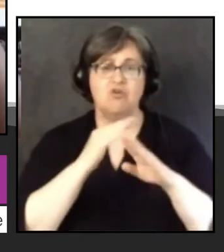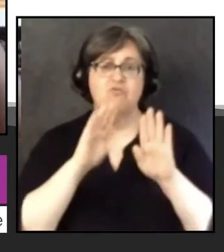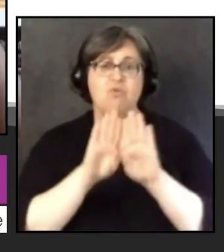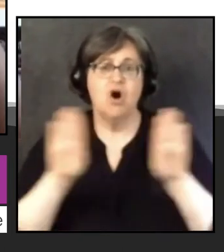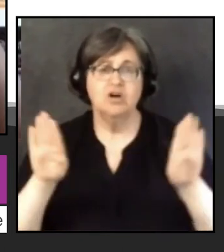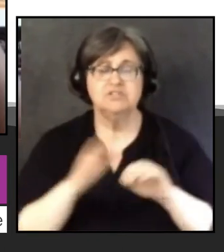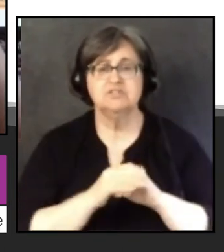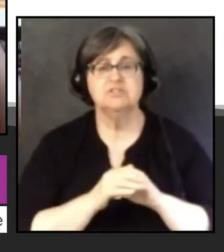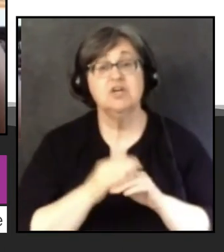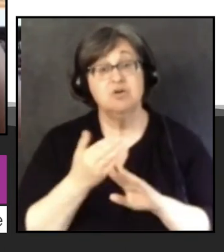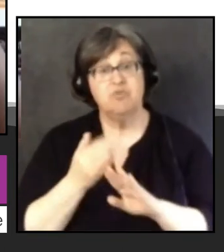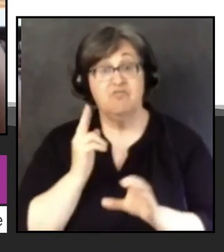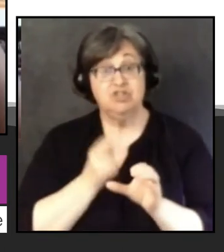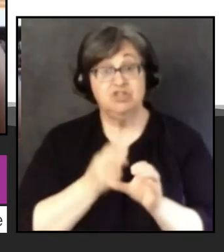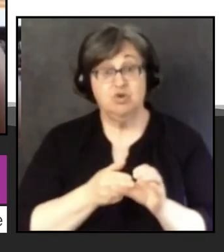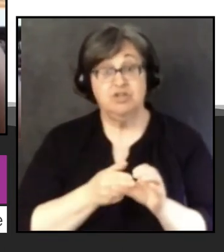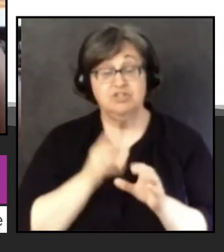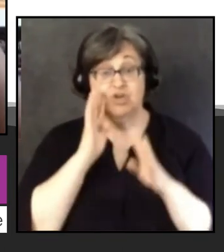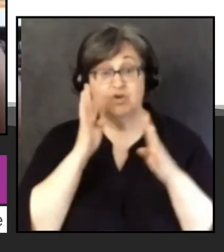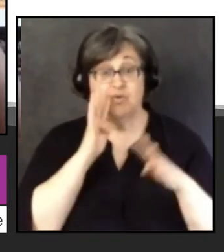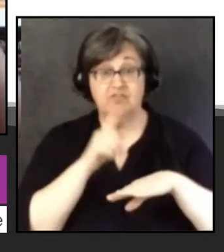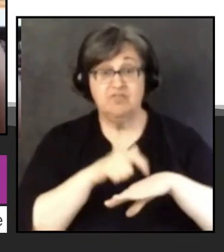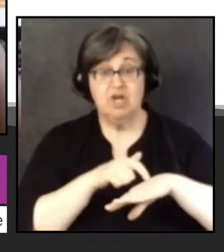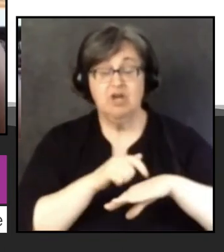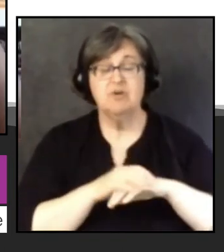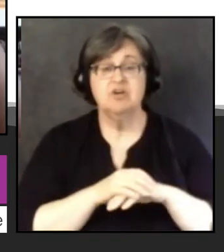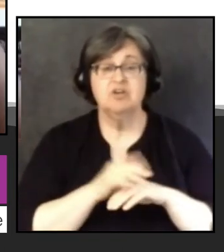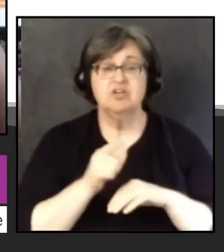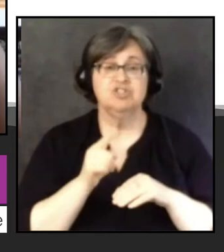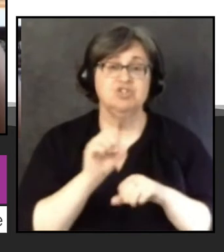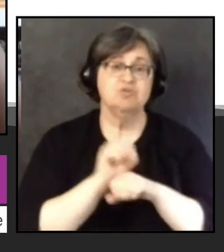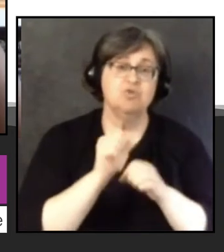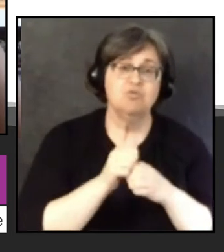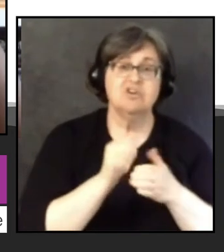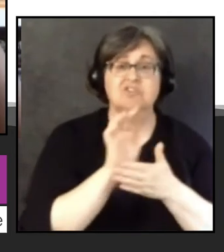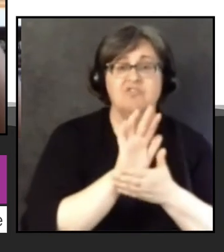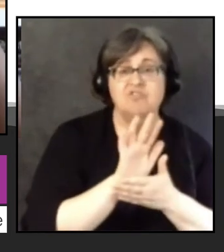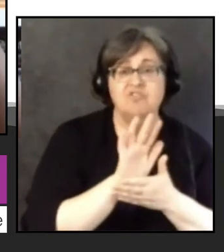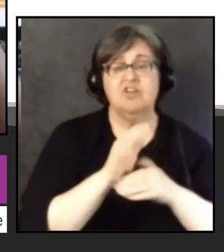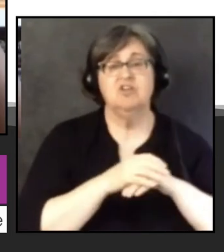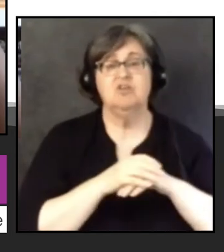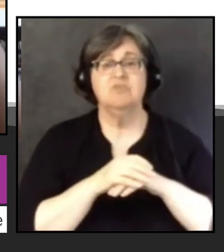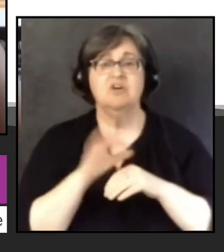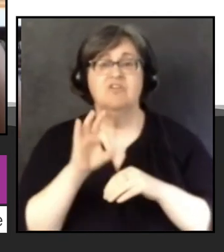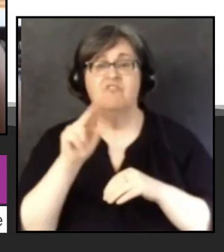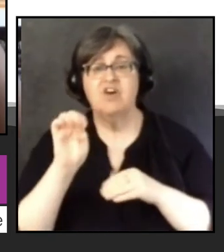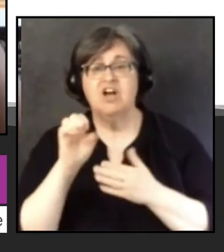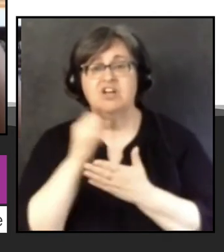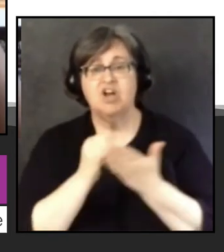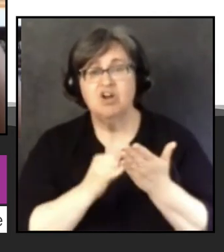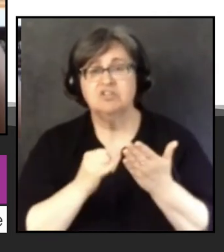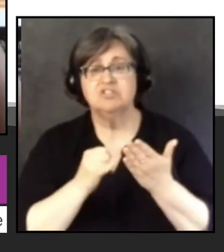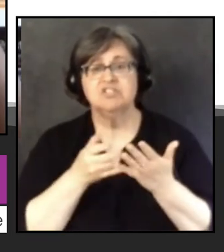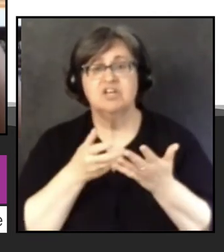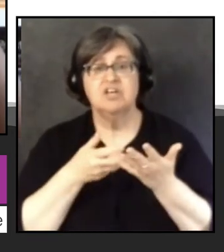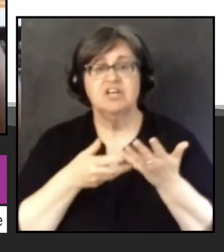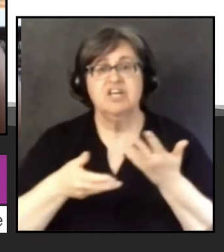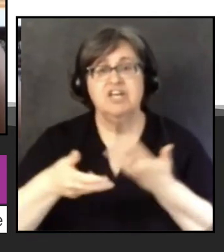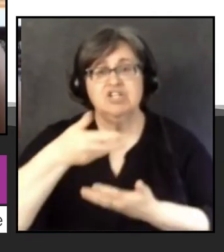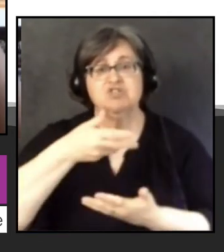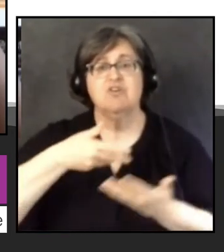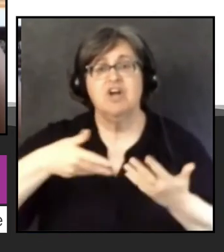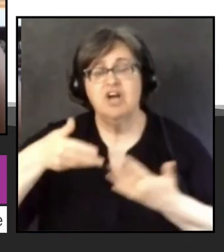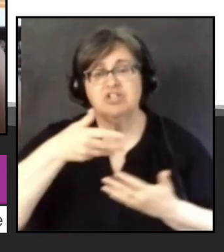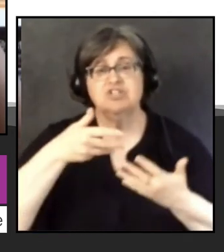alongside respected artists from across film, fine arts, and interactive technology, including